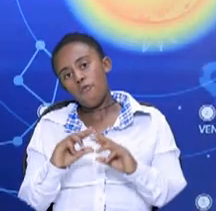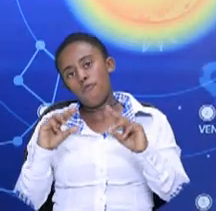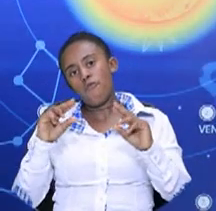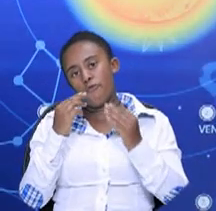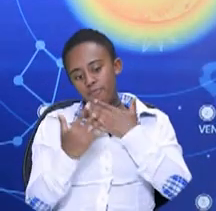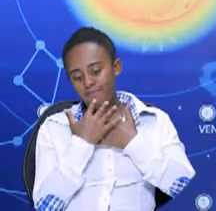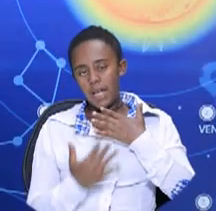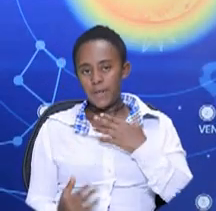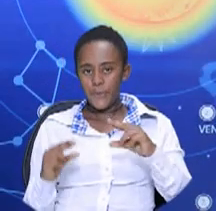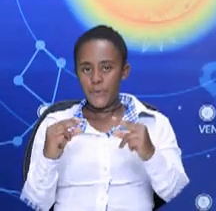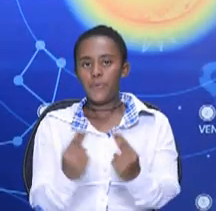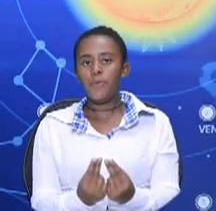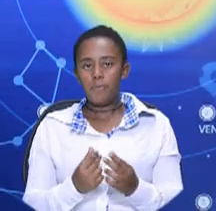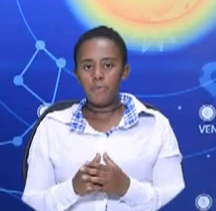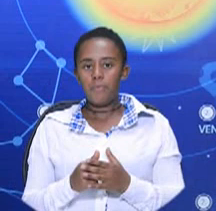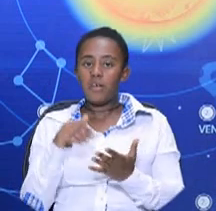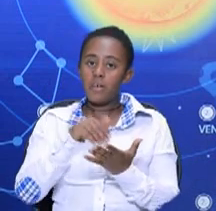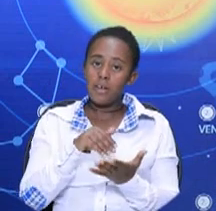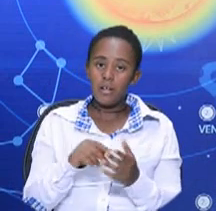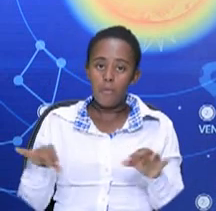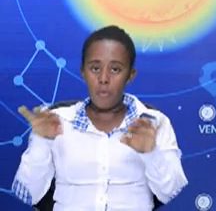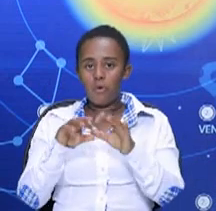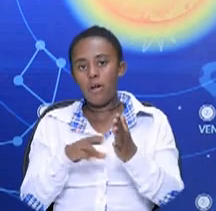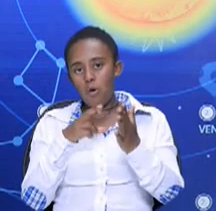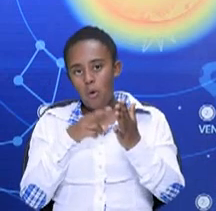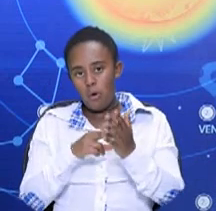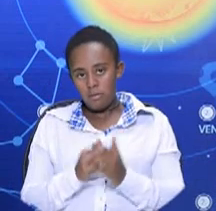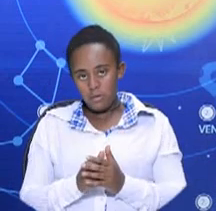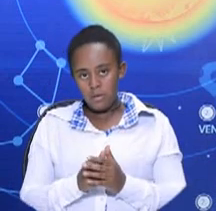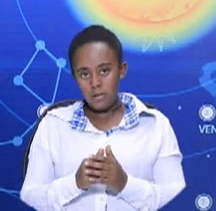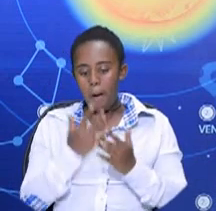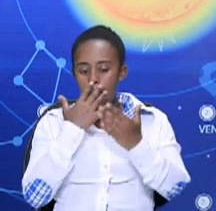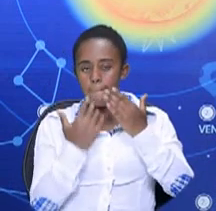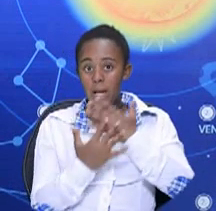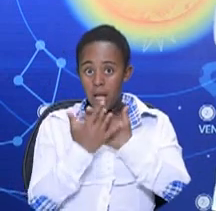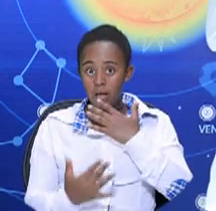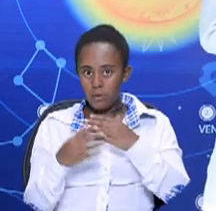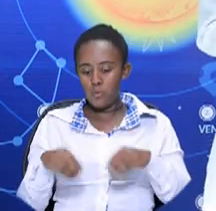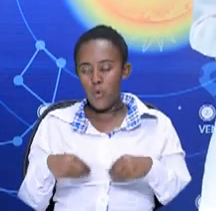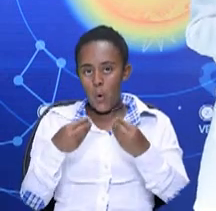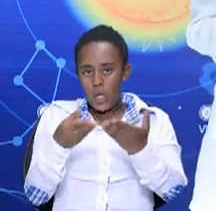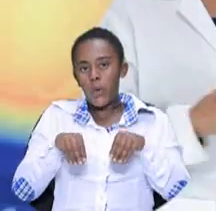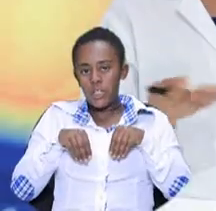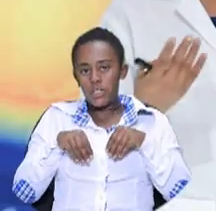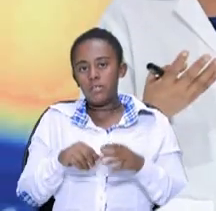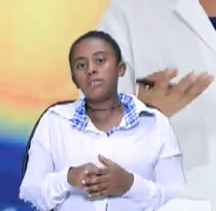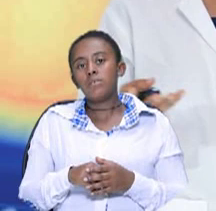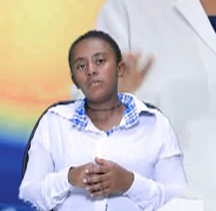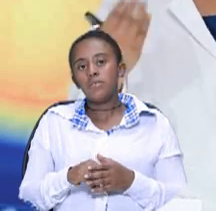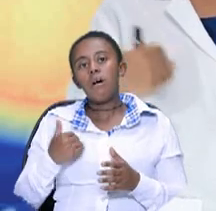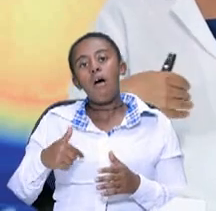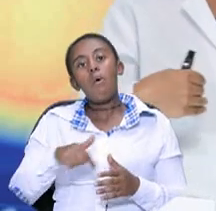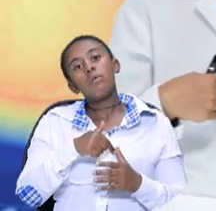group. Again, it plays important role at the time of blood donation. Why? Because you know that our